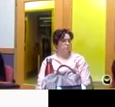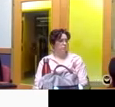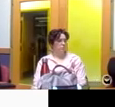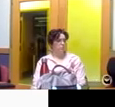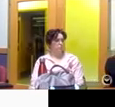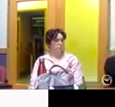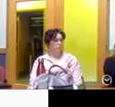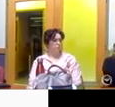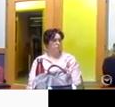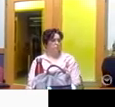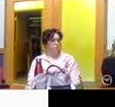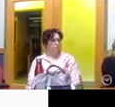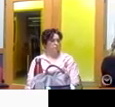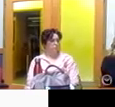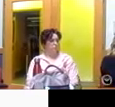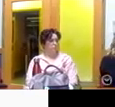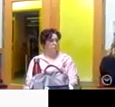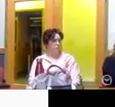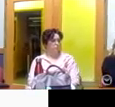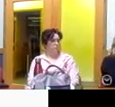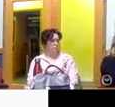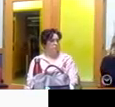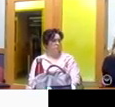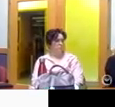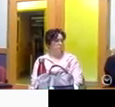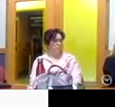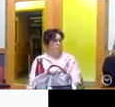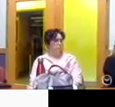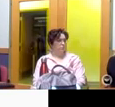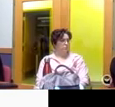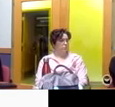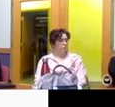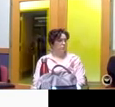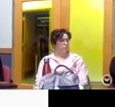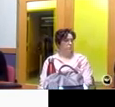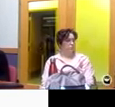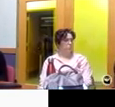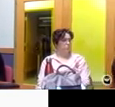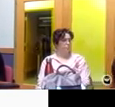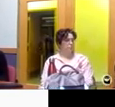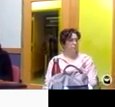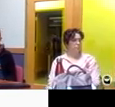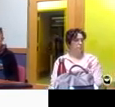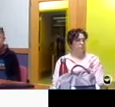saying, no, that's not me, just say, yes, you are correct. Now, how can I use my power responsibly and